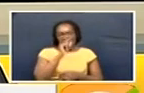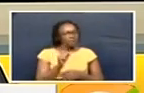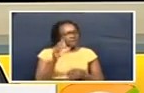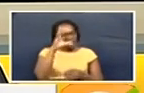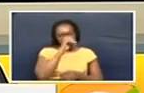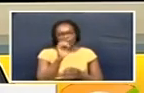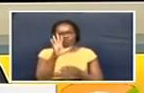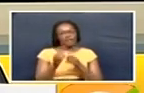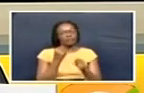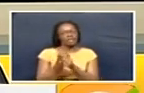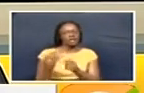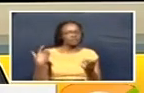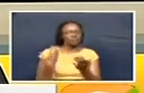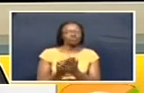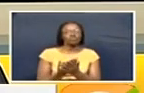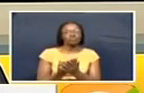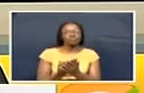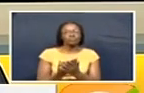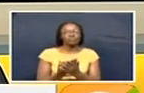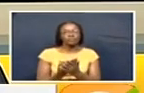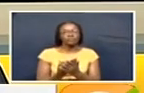that's common knowledge.